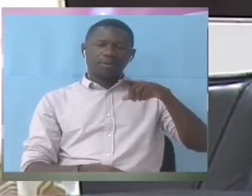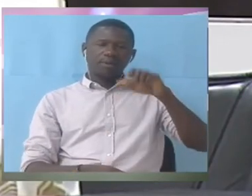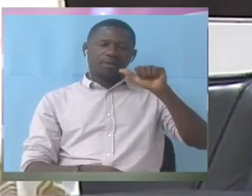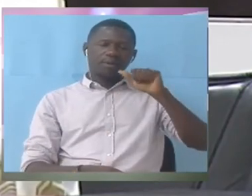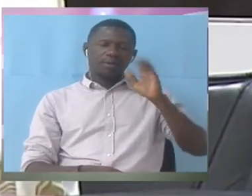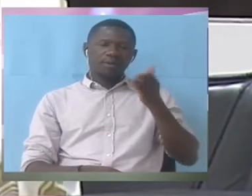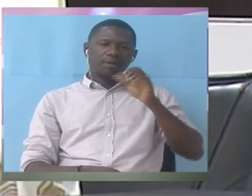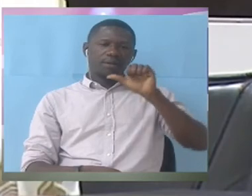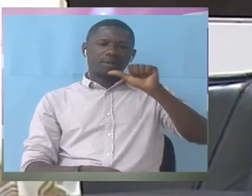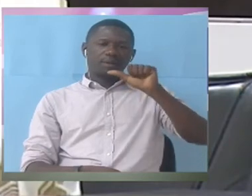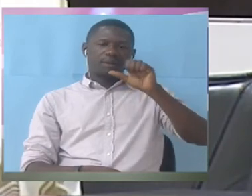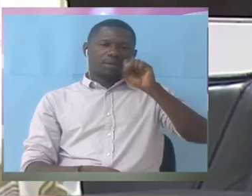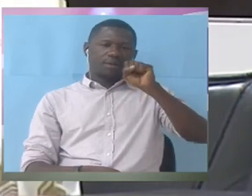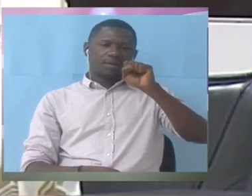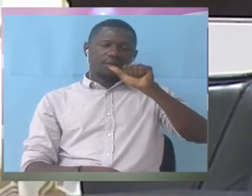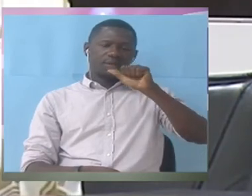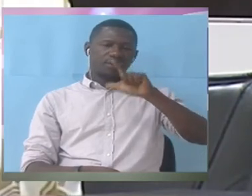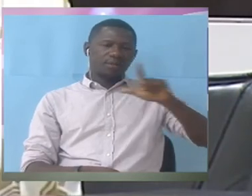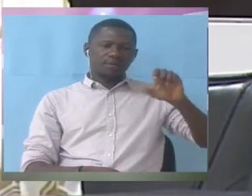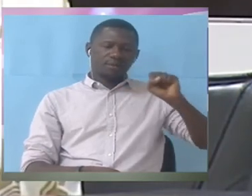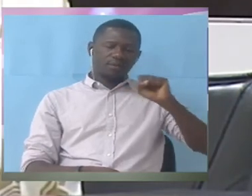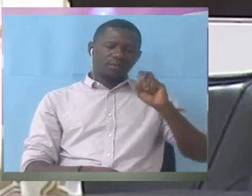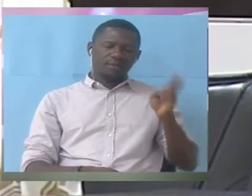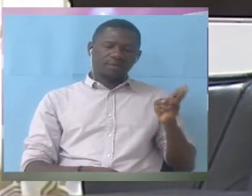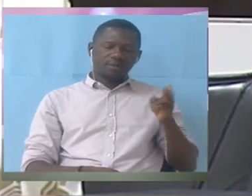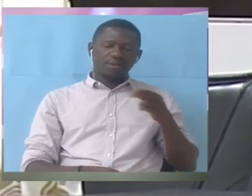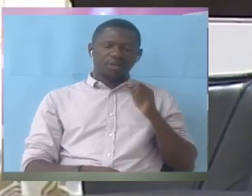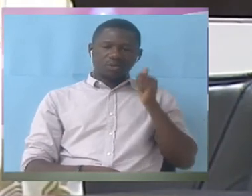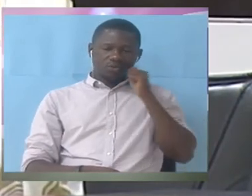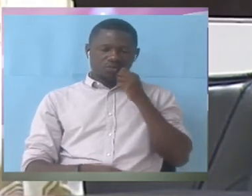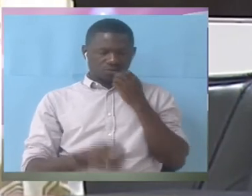But Pasala used to tell us, he's a